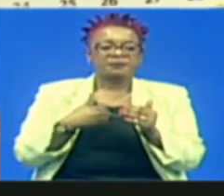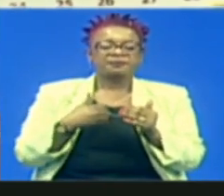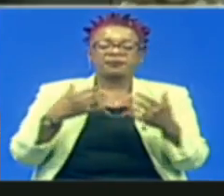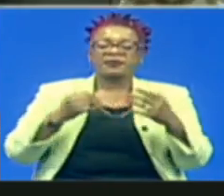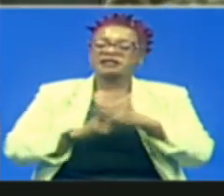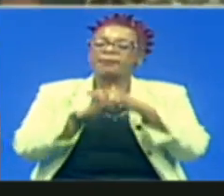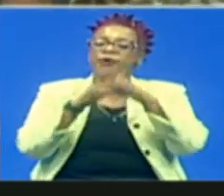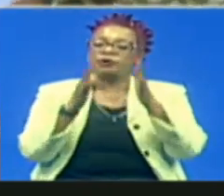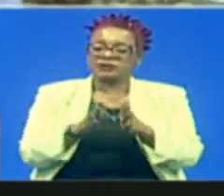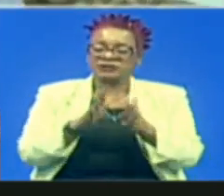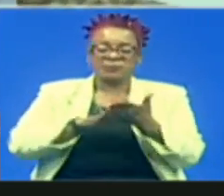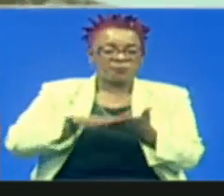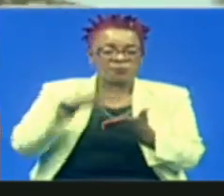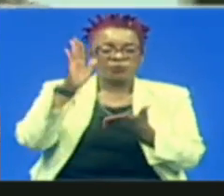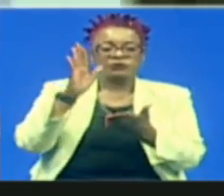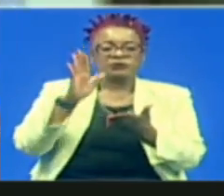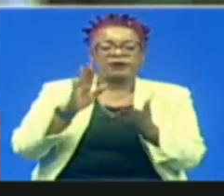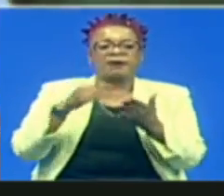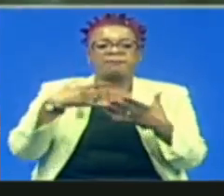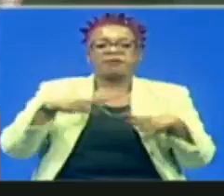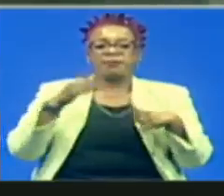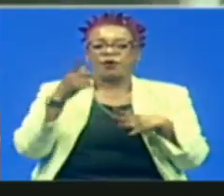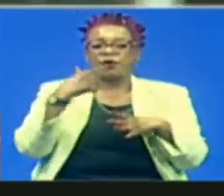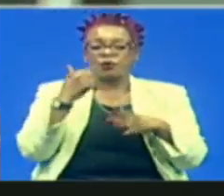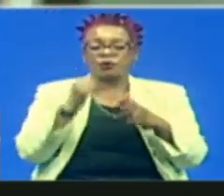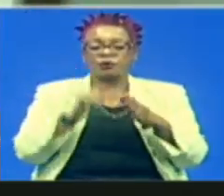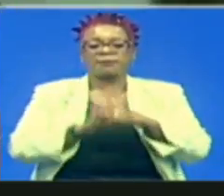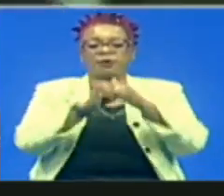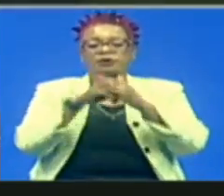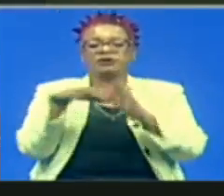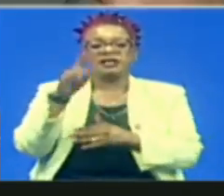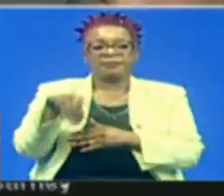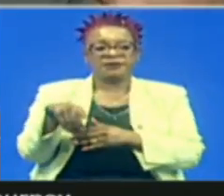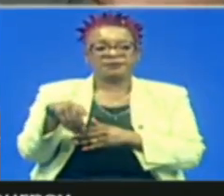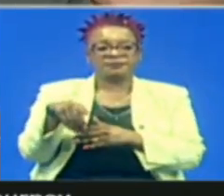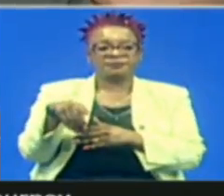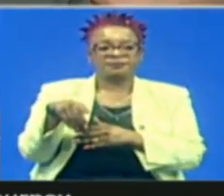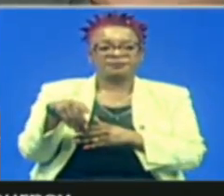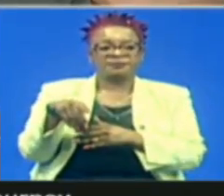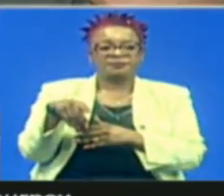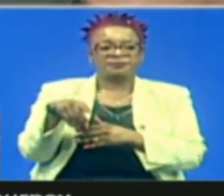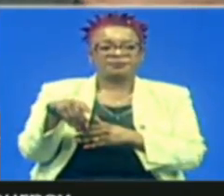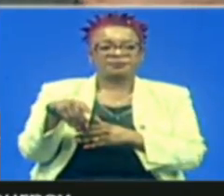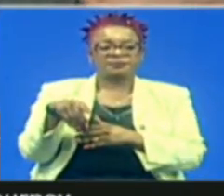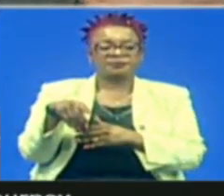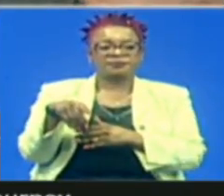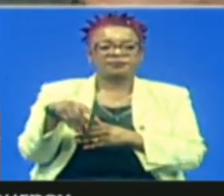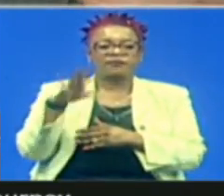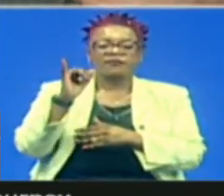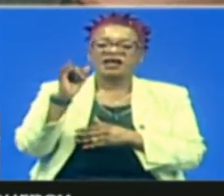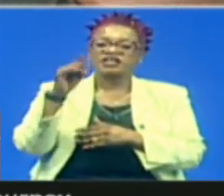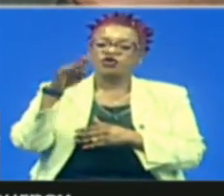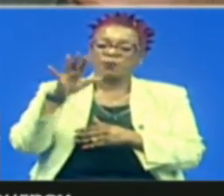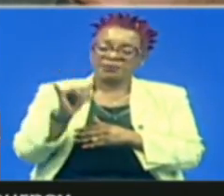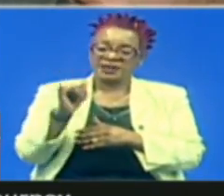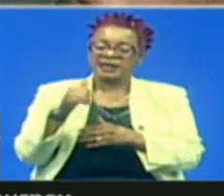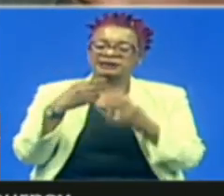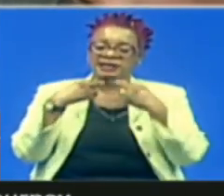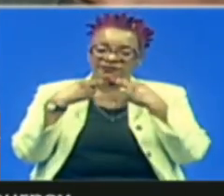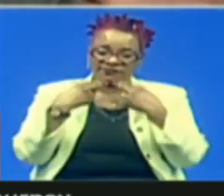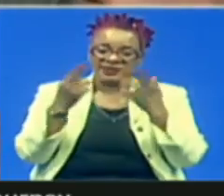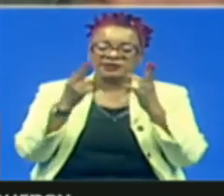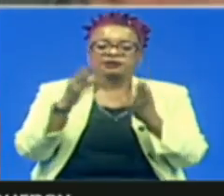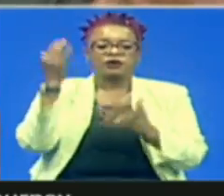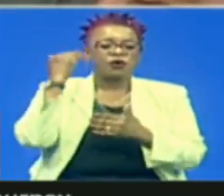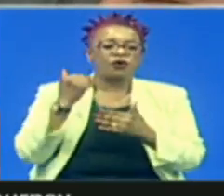supporters, mostly made up of members of parliament allied to the deputy president. Dennis Itumbi has just revealed in court that